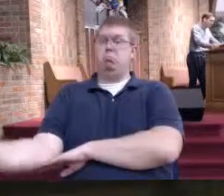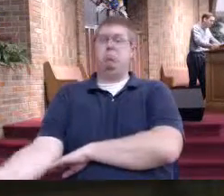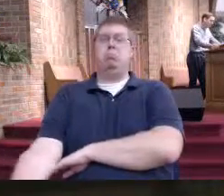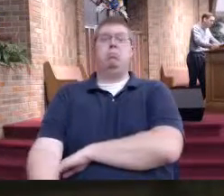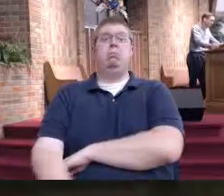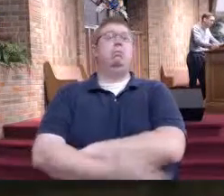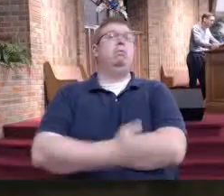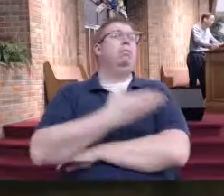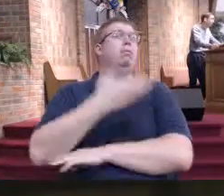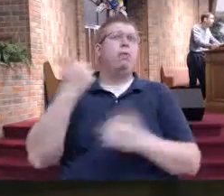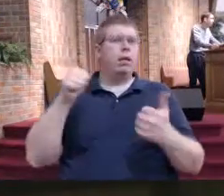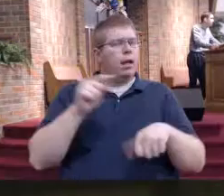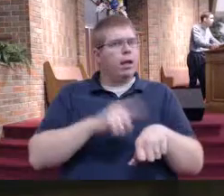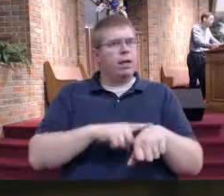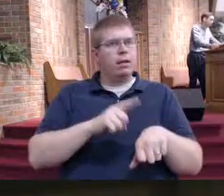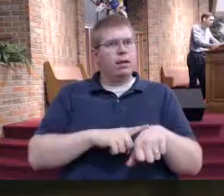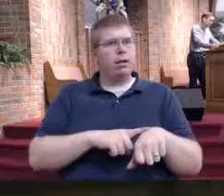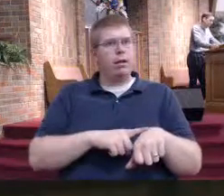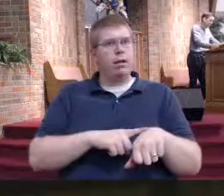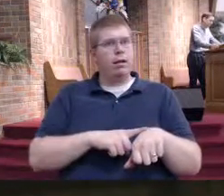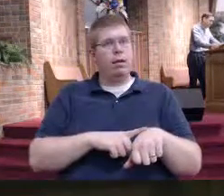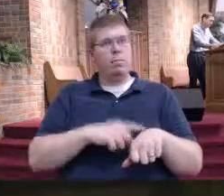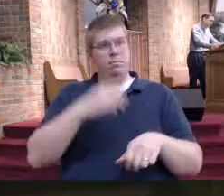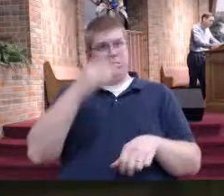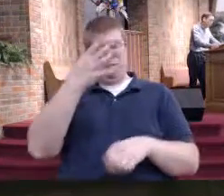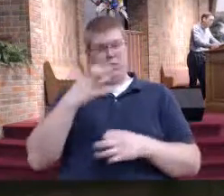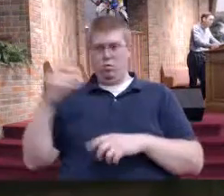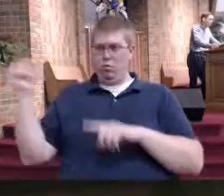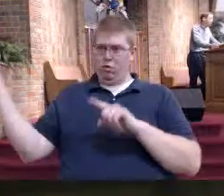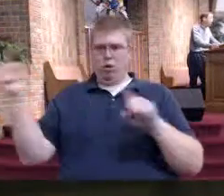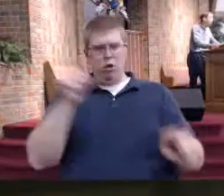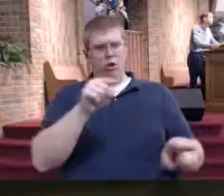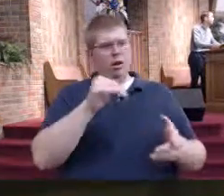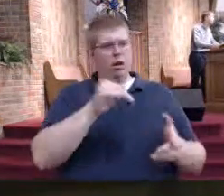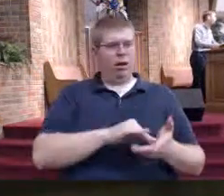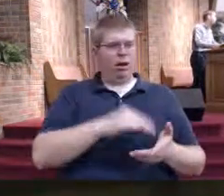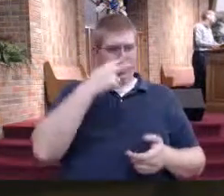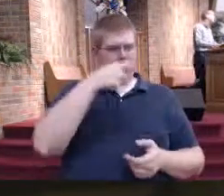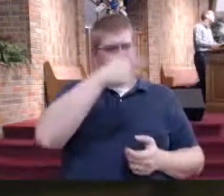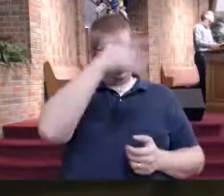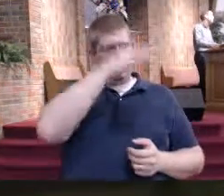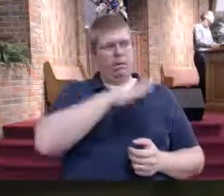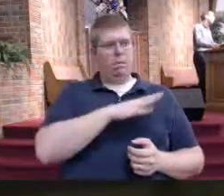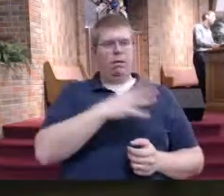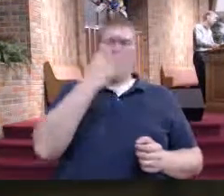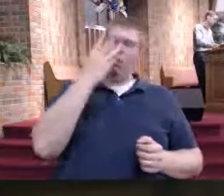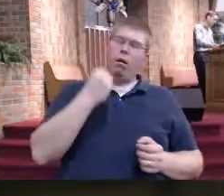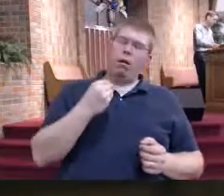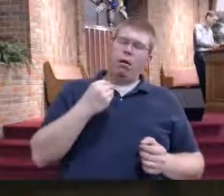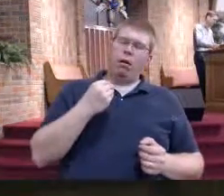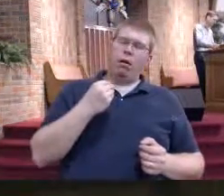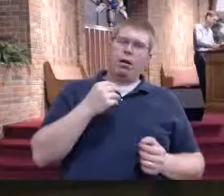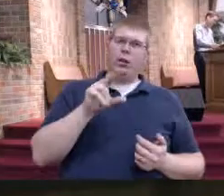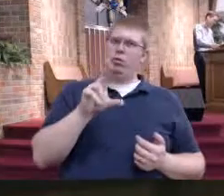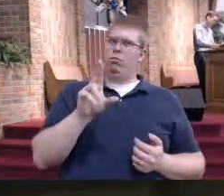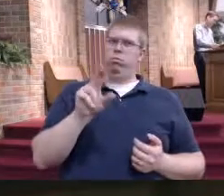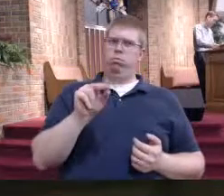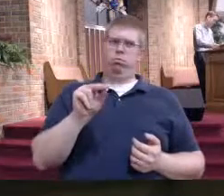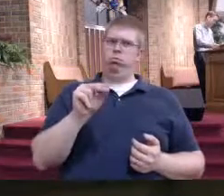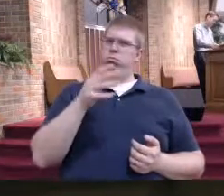If he comes suddenly, do not let him find you sleeping. What I say to you, I say to everyone, watch."